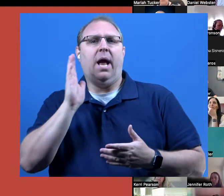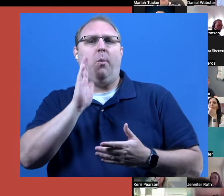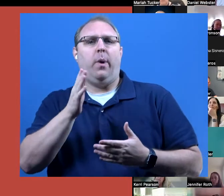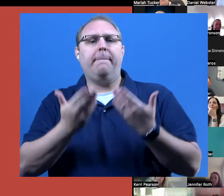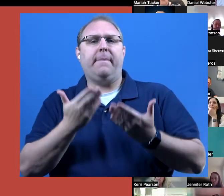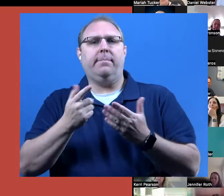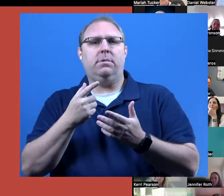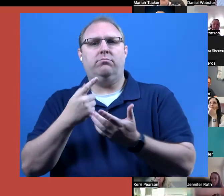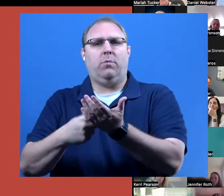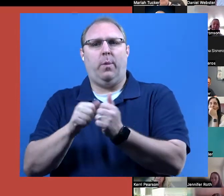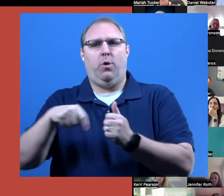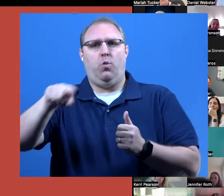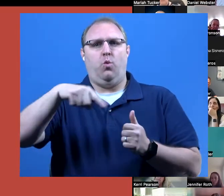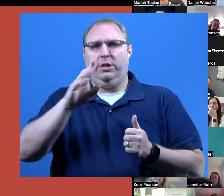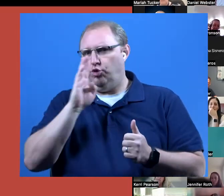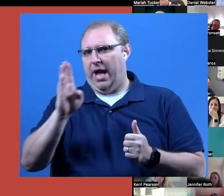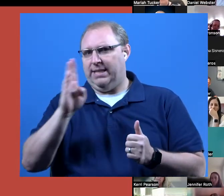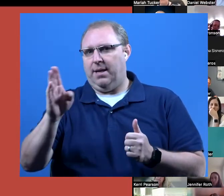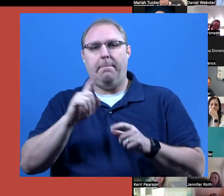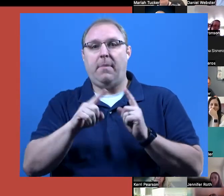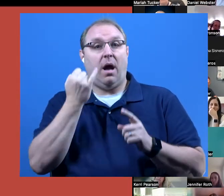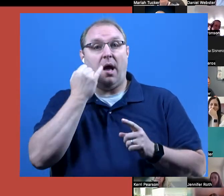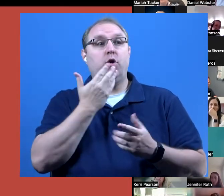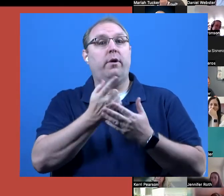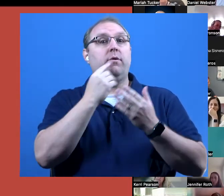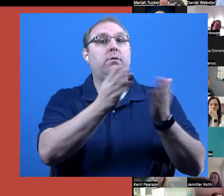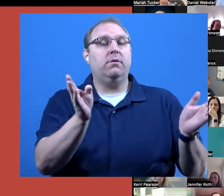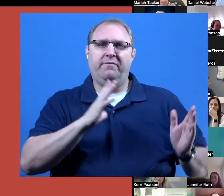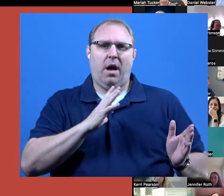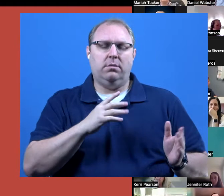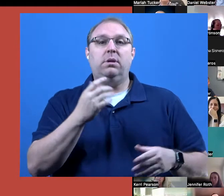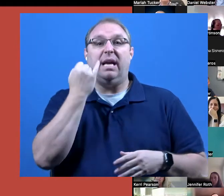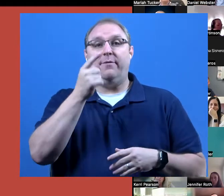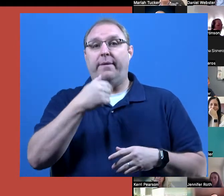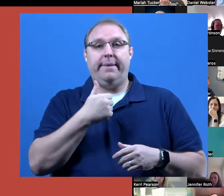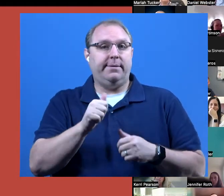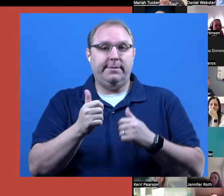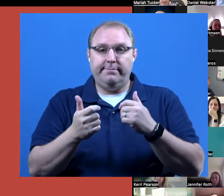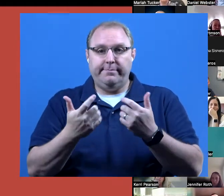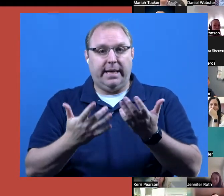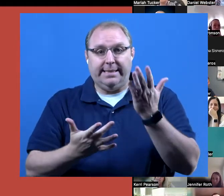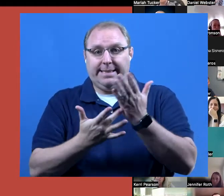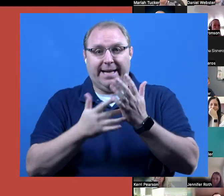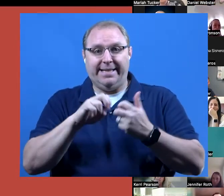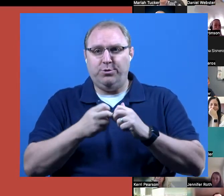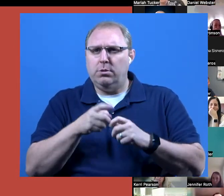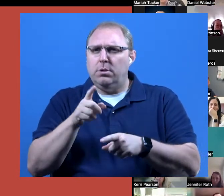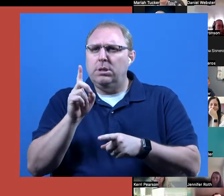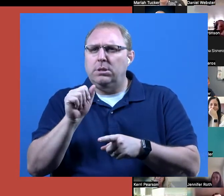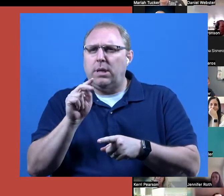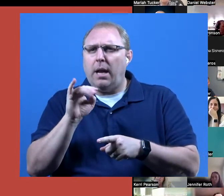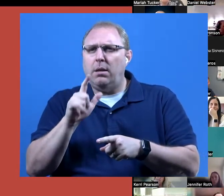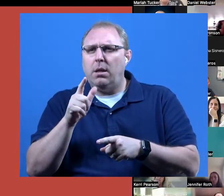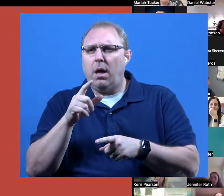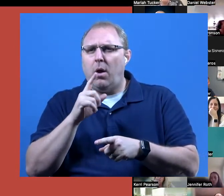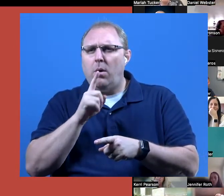issues, your name is showing, Daniel, right? yes. Yeah, so chat Daniel or Mariah if you have technical issues for something, okay? All right,